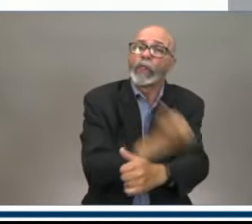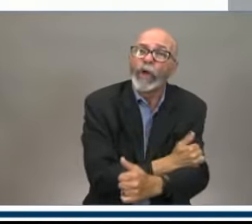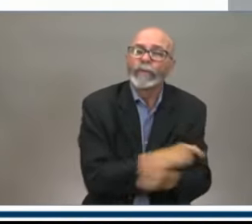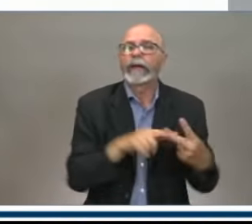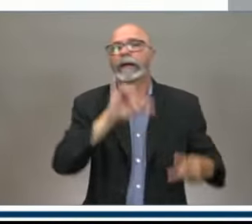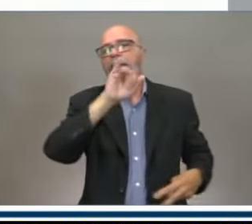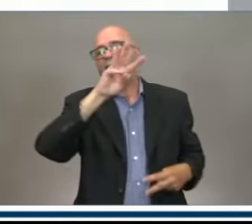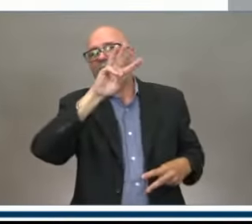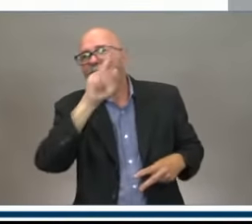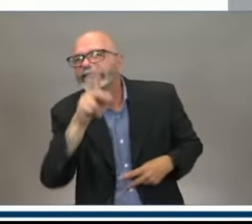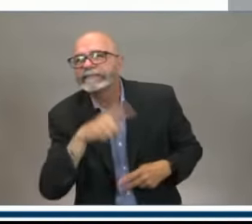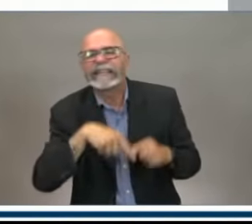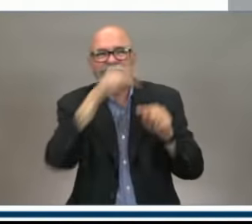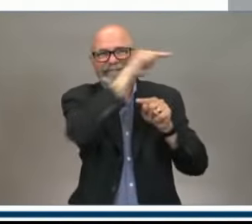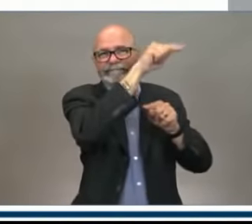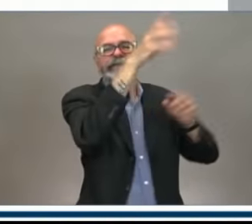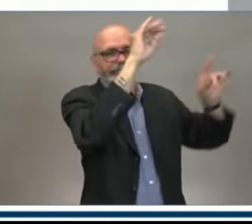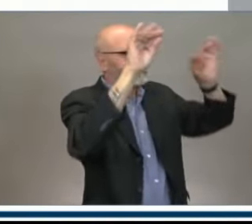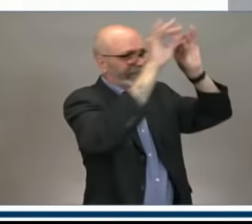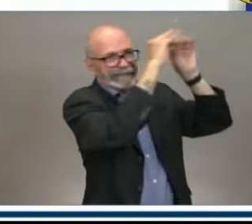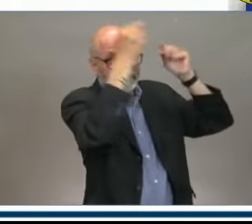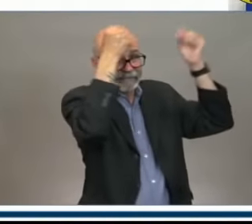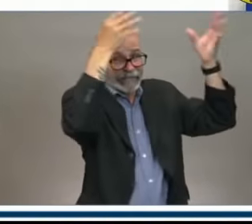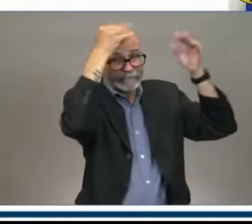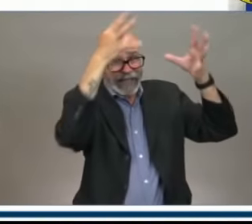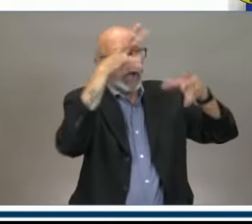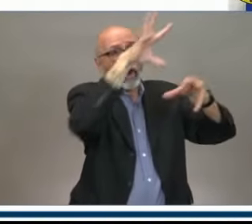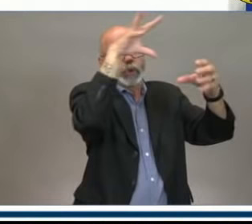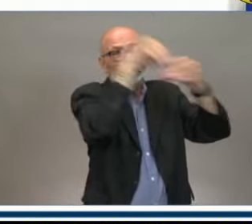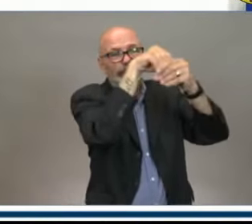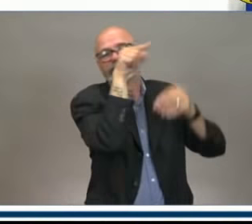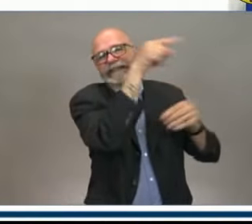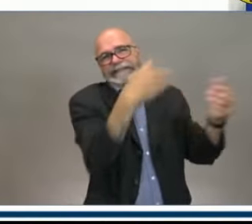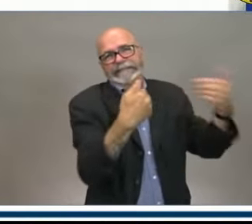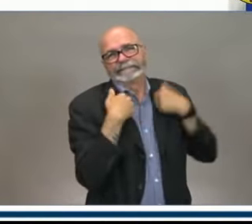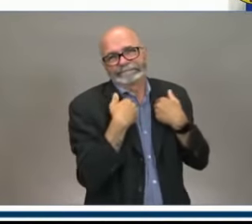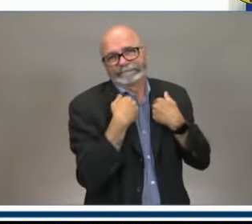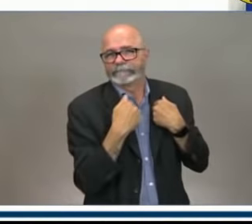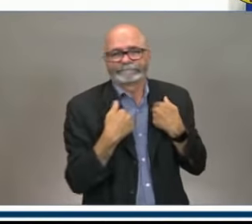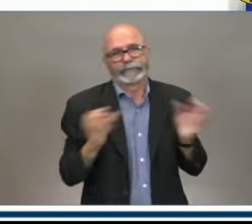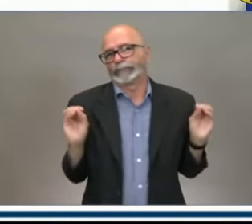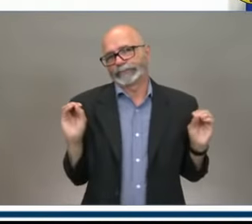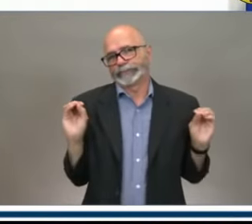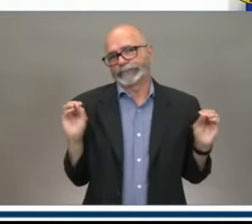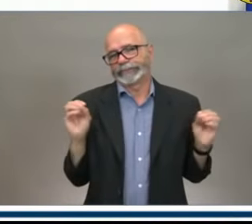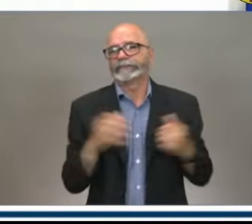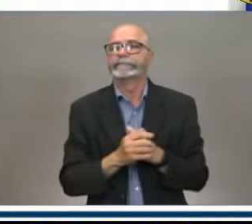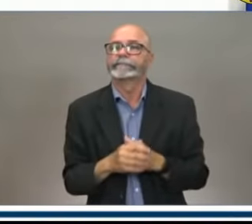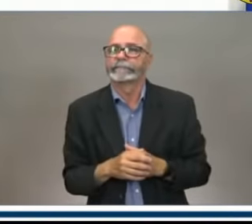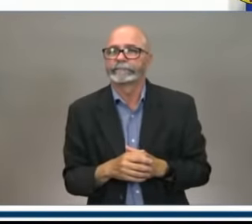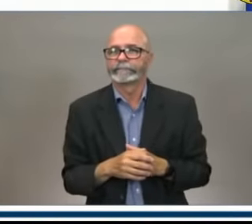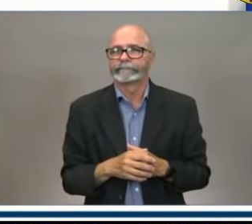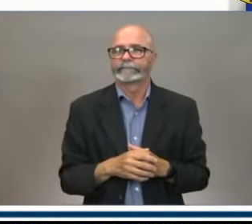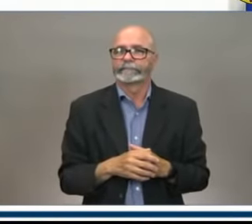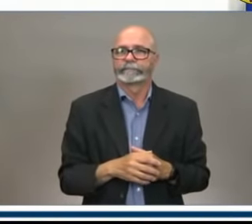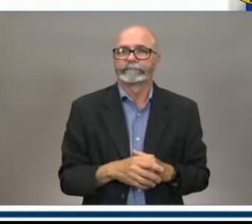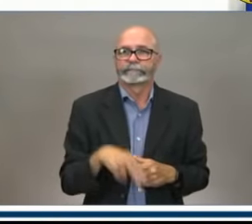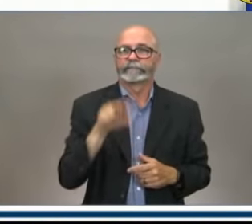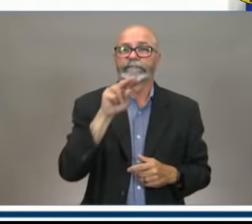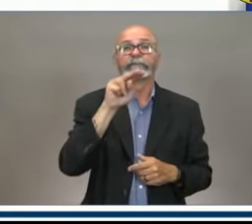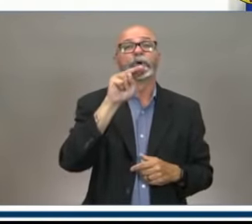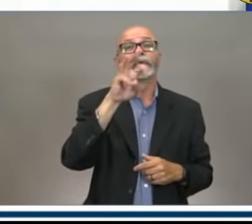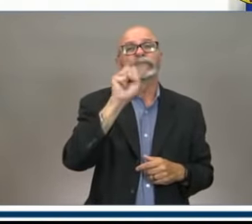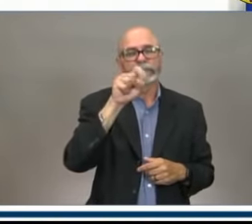range of services back online. Next, we'll go to Katie Hartite from News 95.7. Go ahead, Katie. Thank